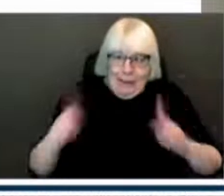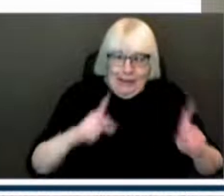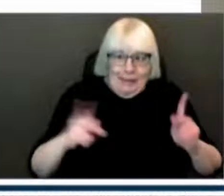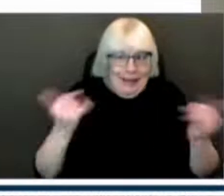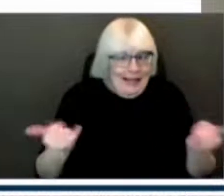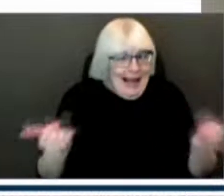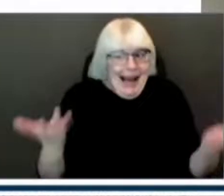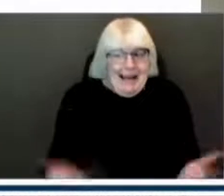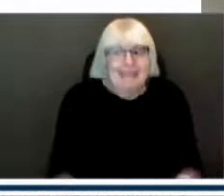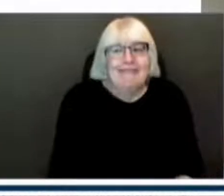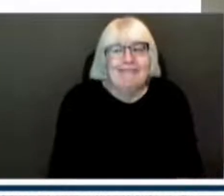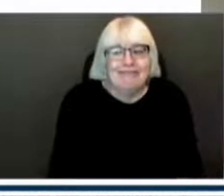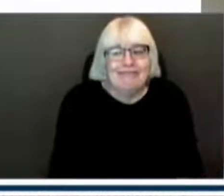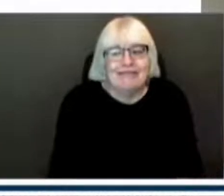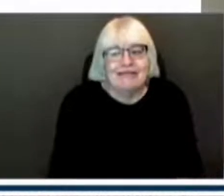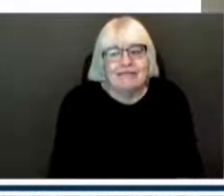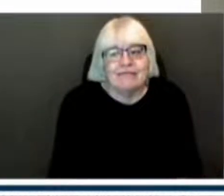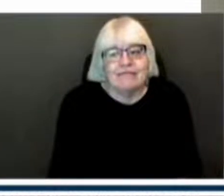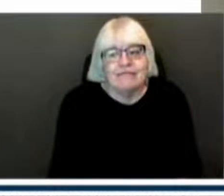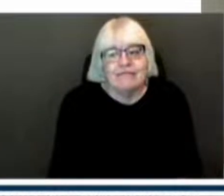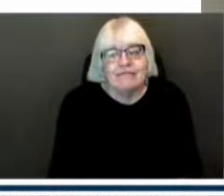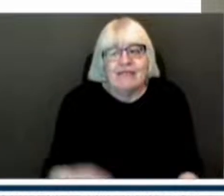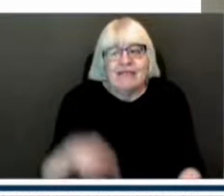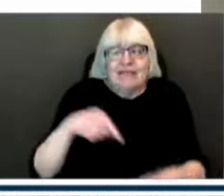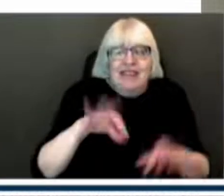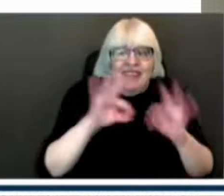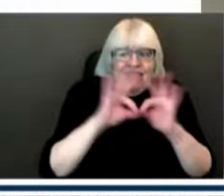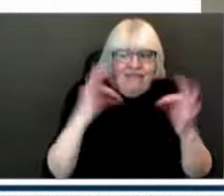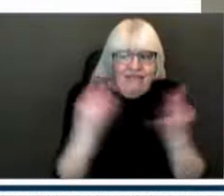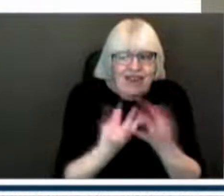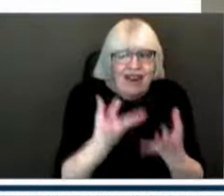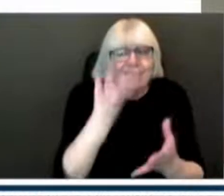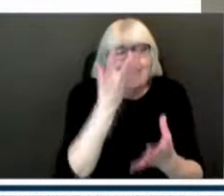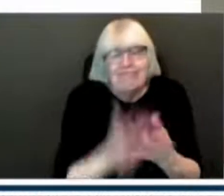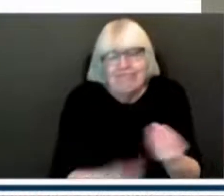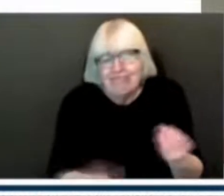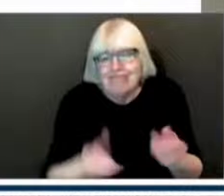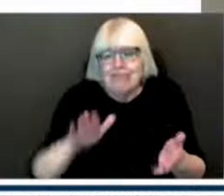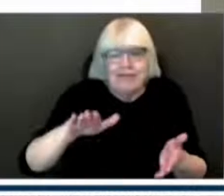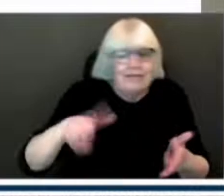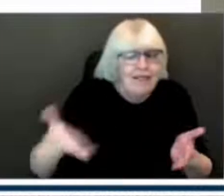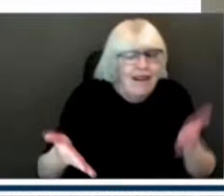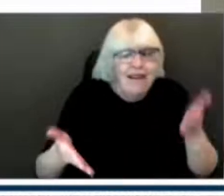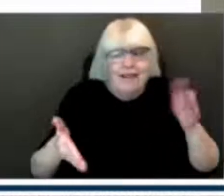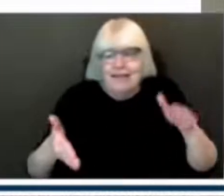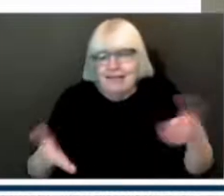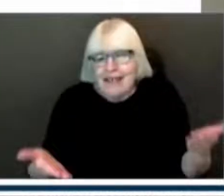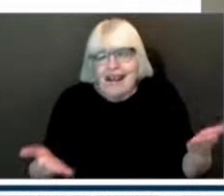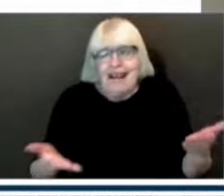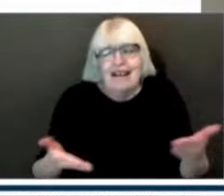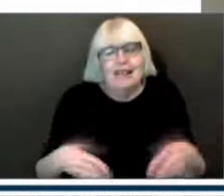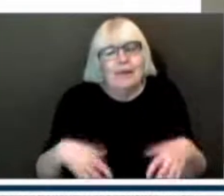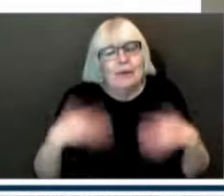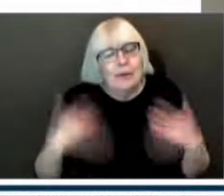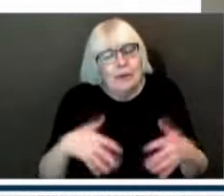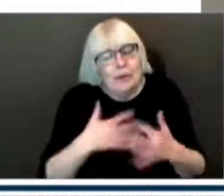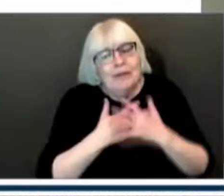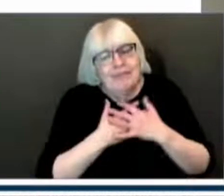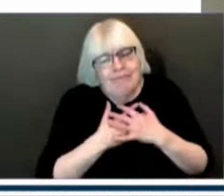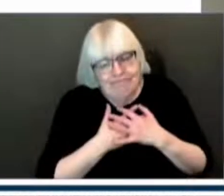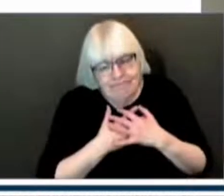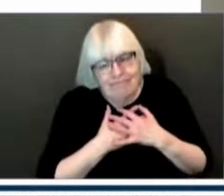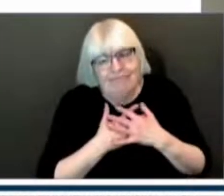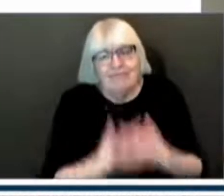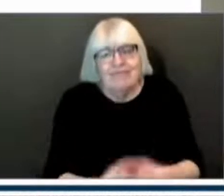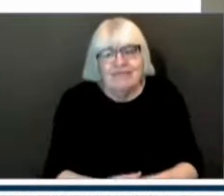my condolences to the families who have lost loved ones to COVID-19 since our last briefing. This pandemic has